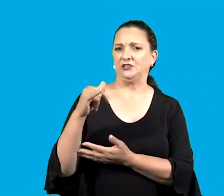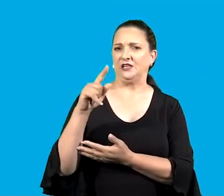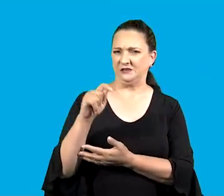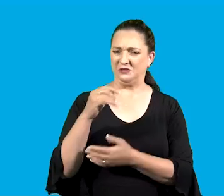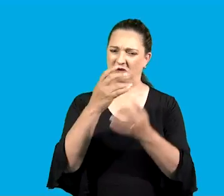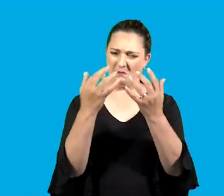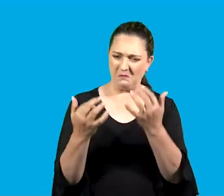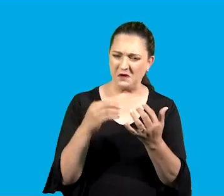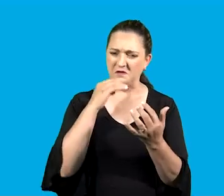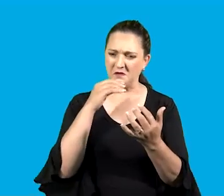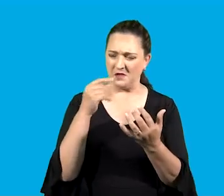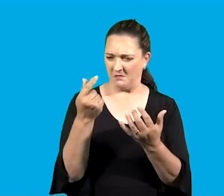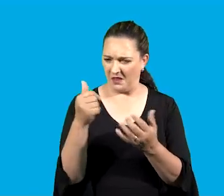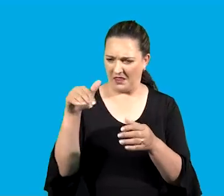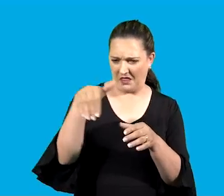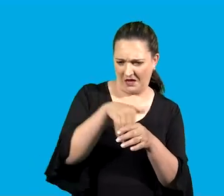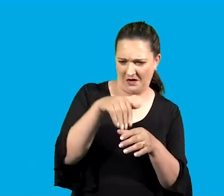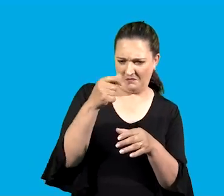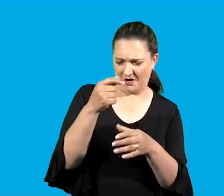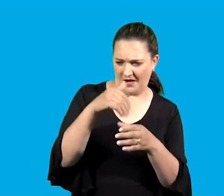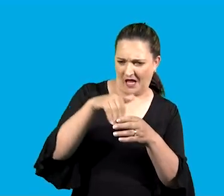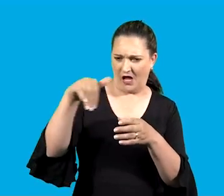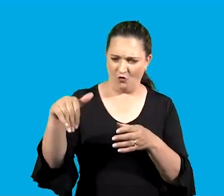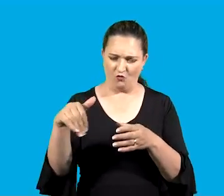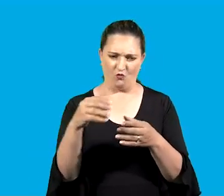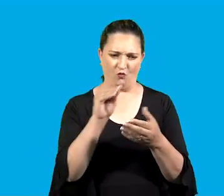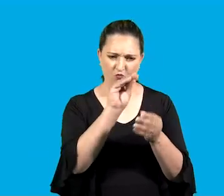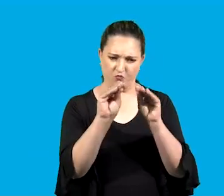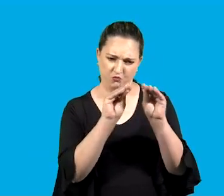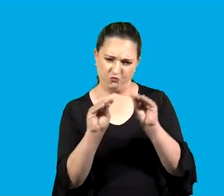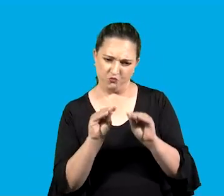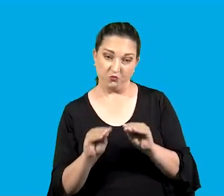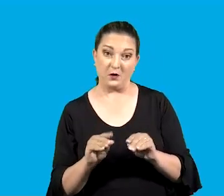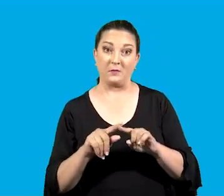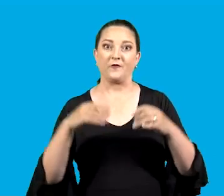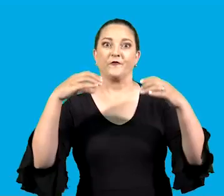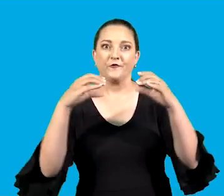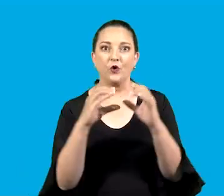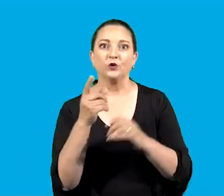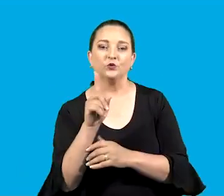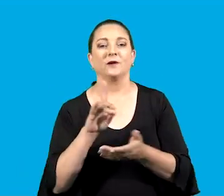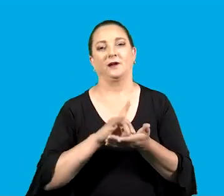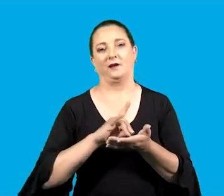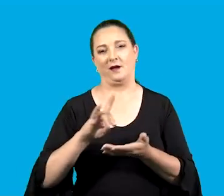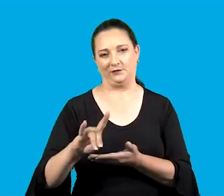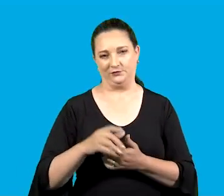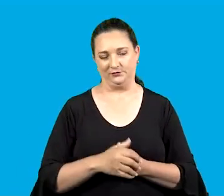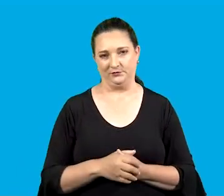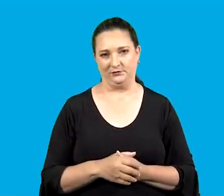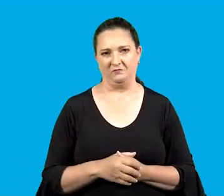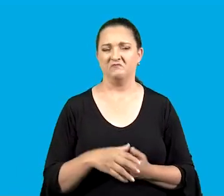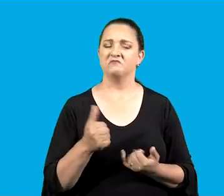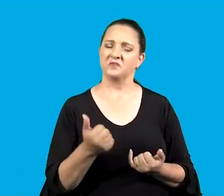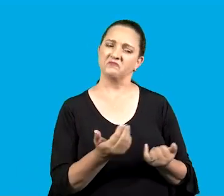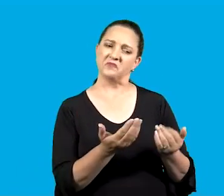expected inflow and outflow of cash. So it means a cash budget focuses on cash. The cash